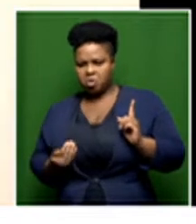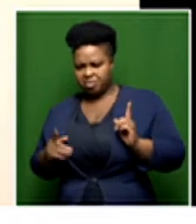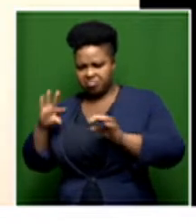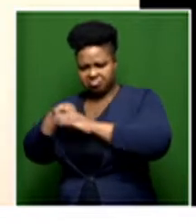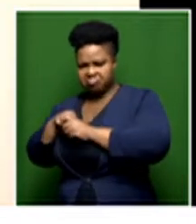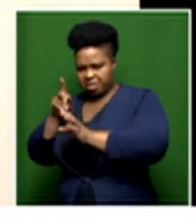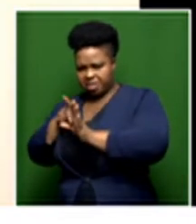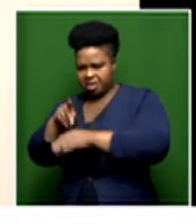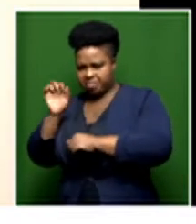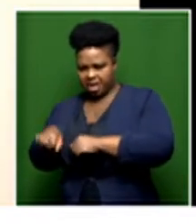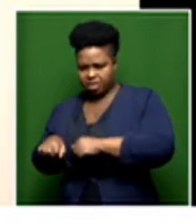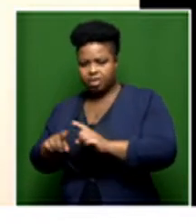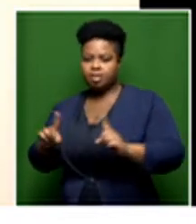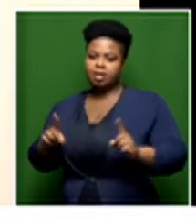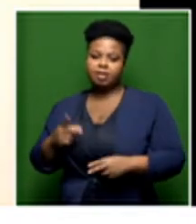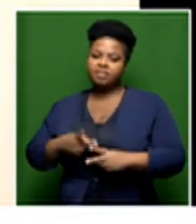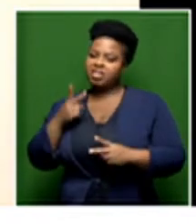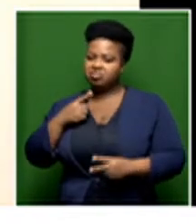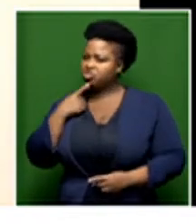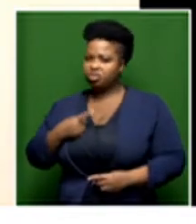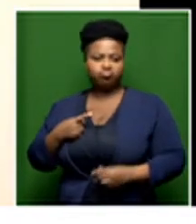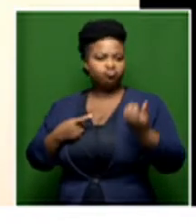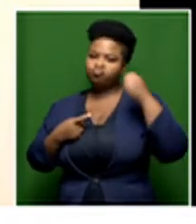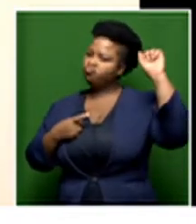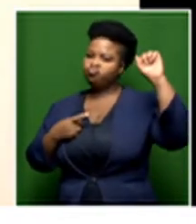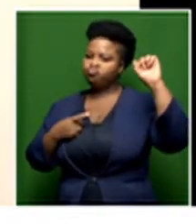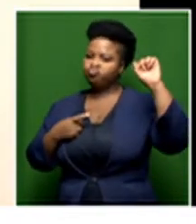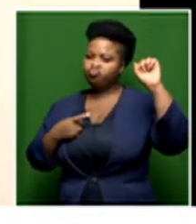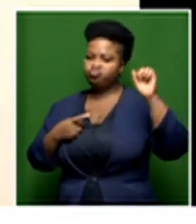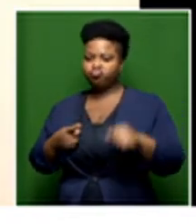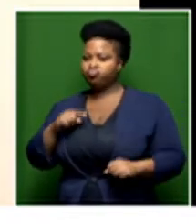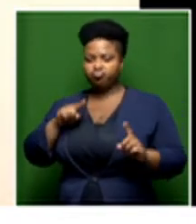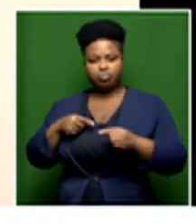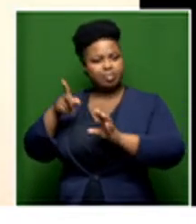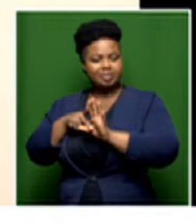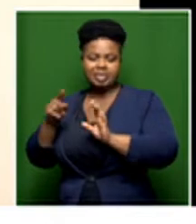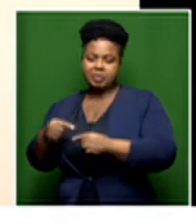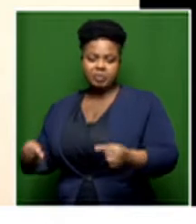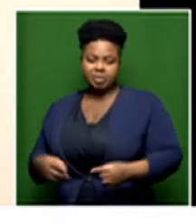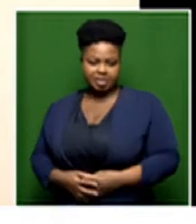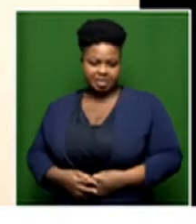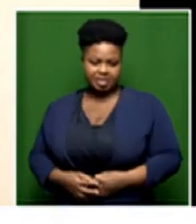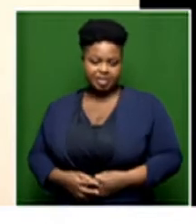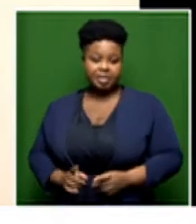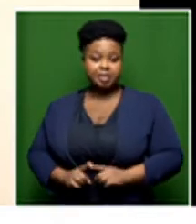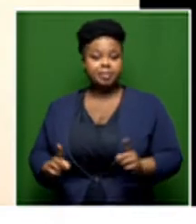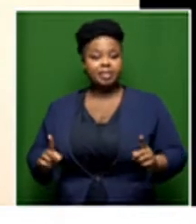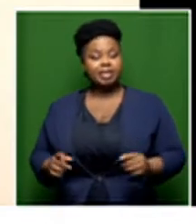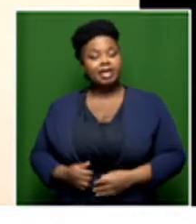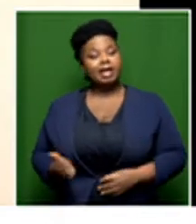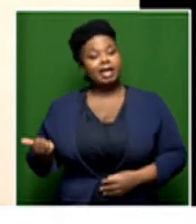to participate. And they came to the conclusion that it's not on, she can't. And